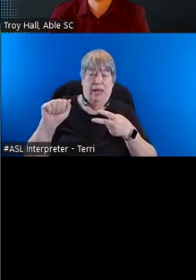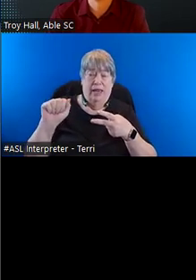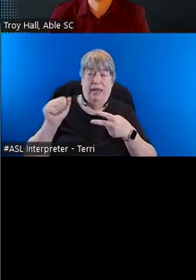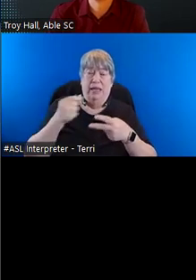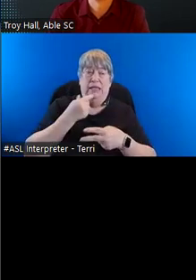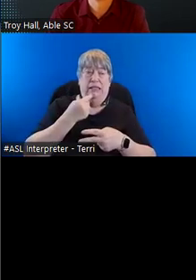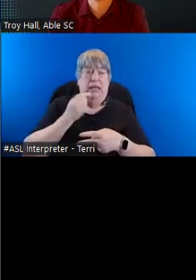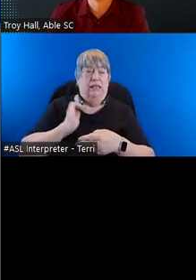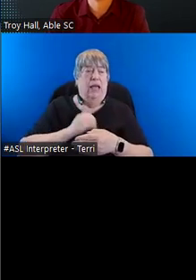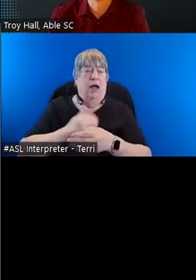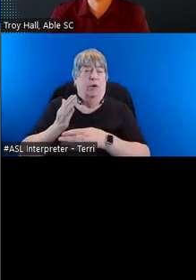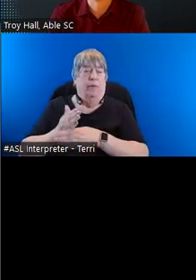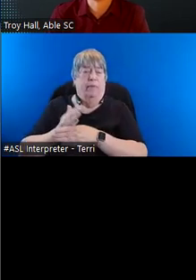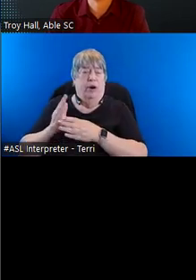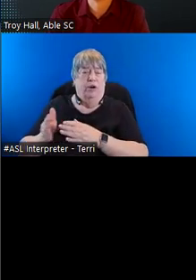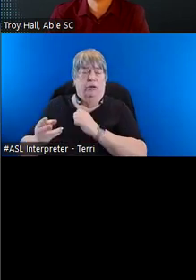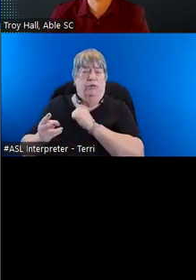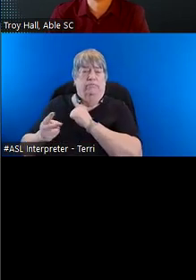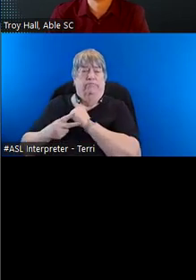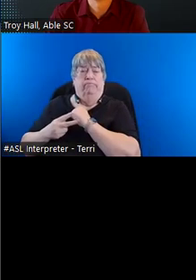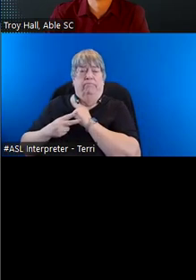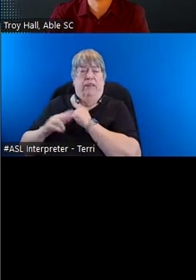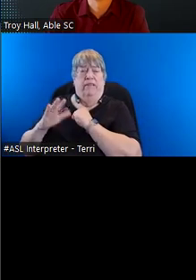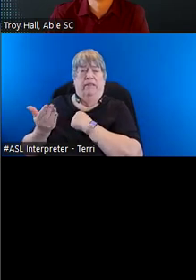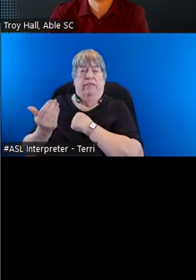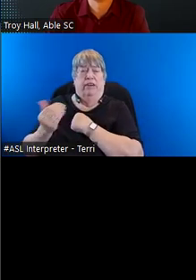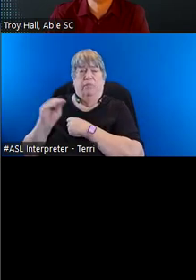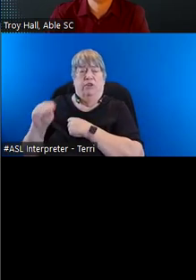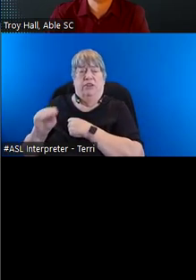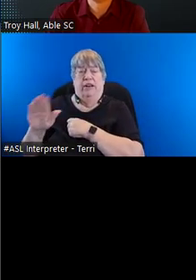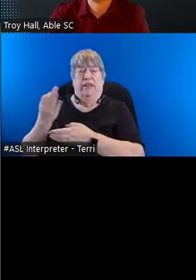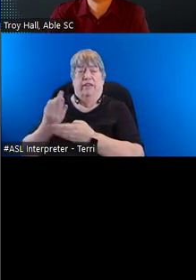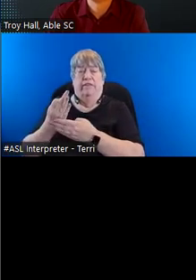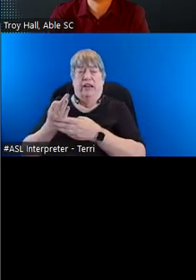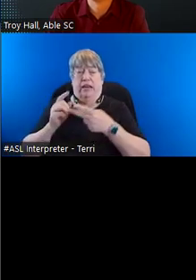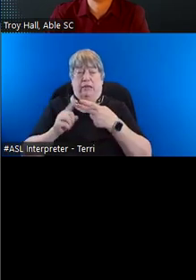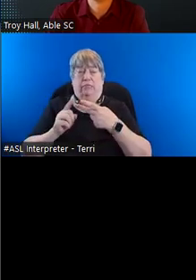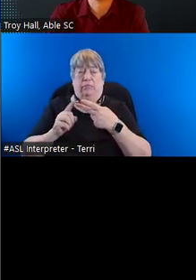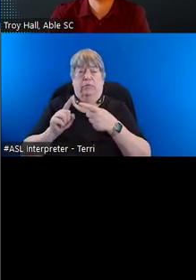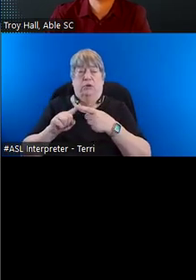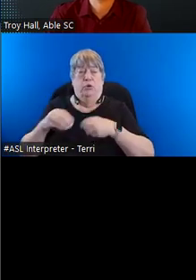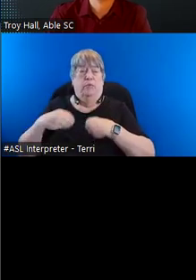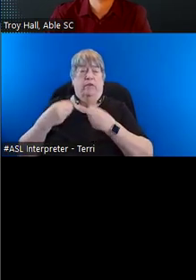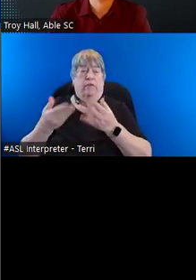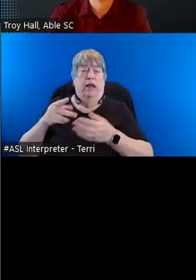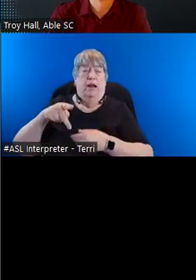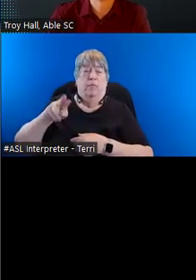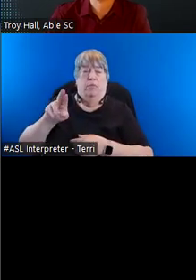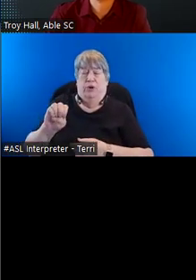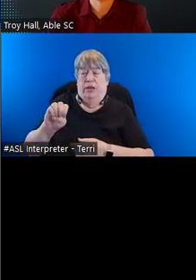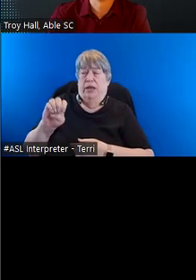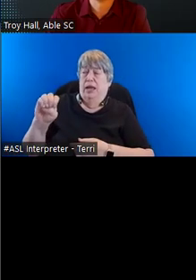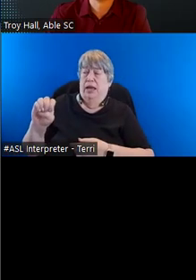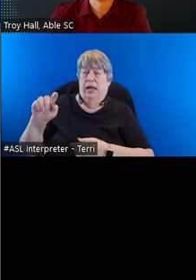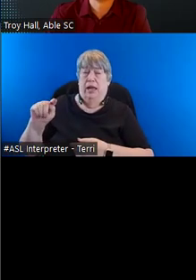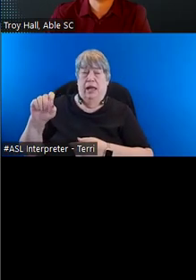reserves at least 15% of their funding to provide pre-EDs to eligible and potentially eligible students with disabilities. Most commonly,